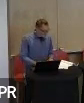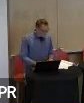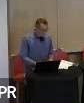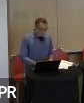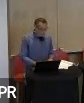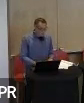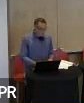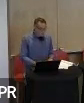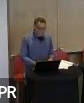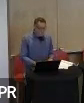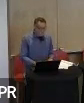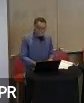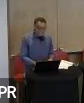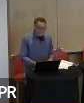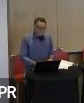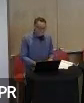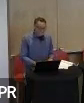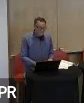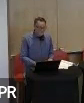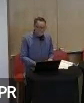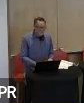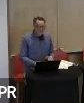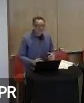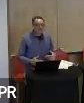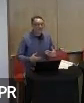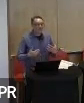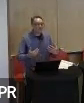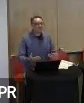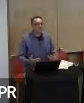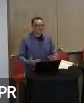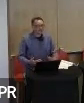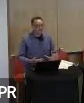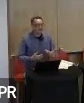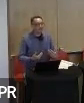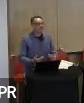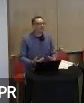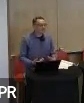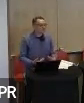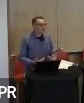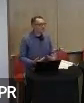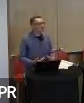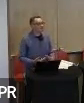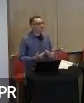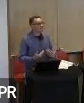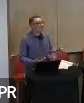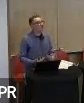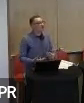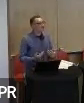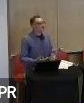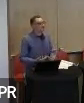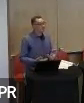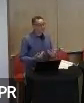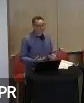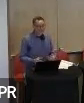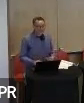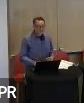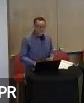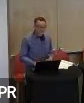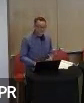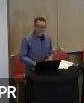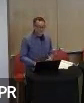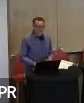And I didn't mention, by the way, that when I loaded this page, when I typed in the address, it did load a visual